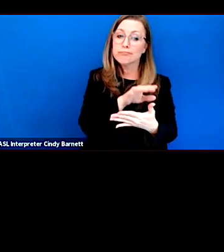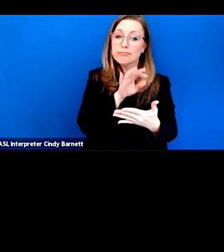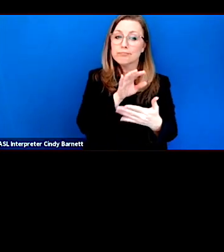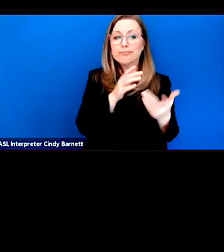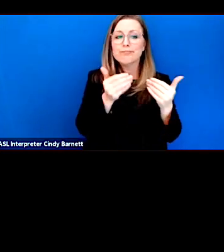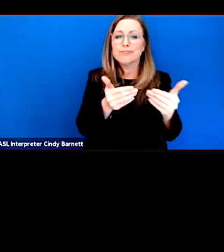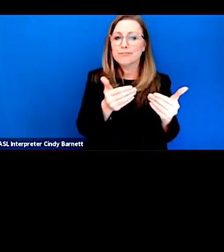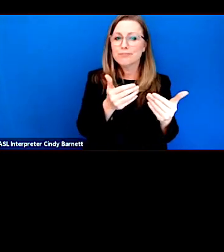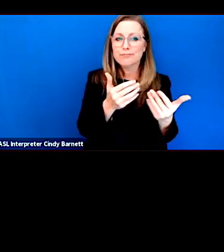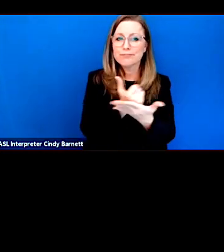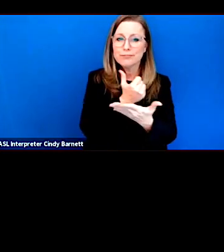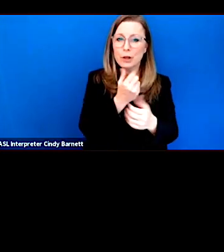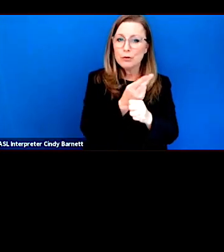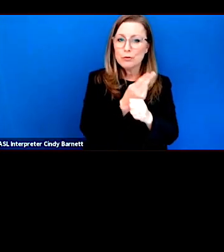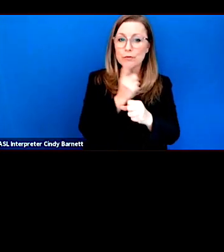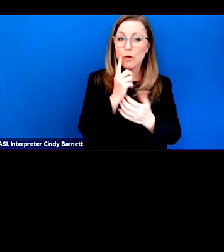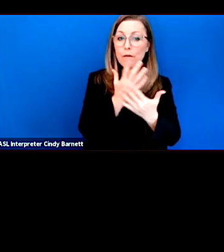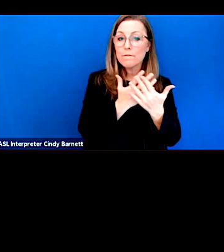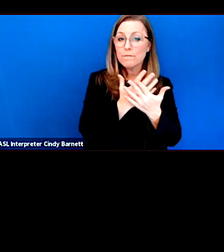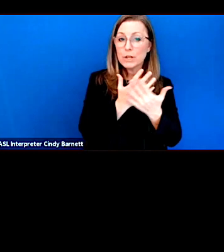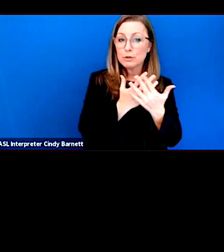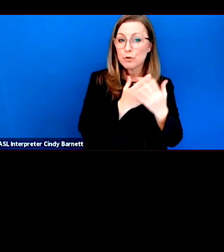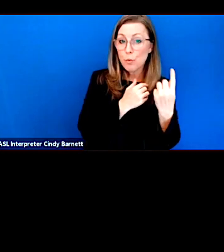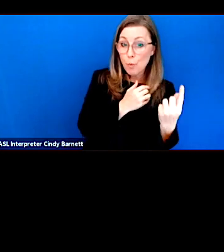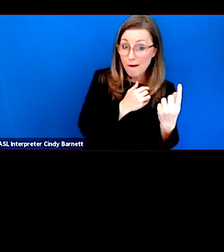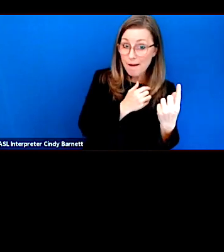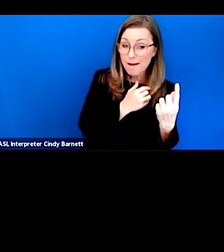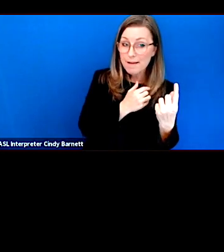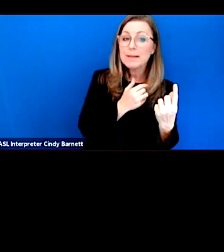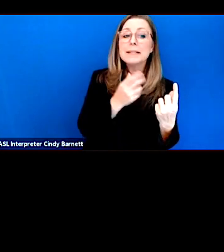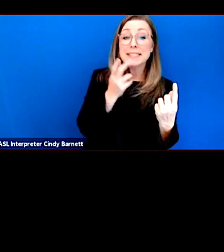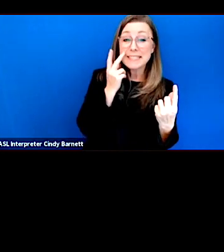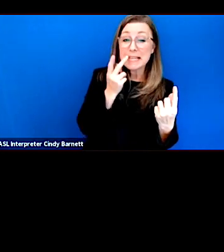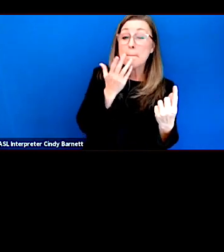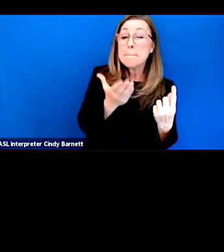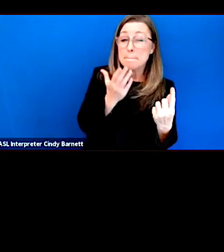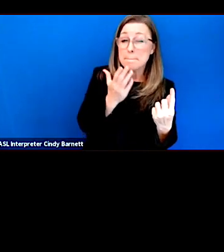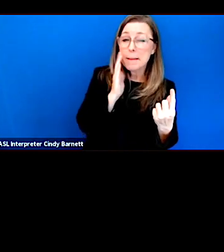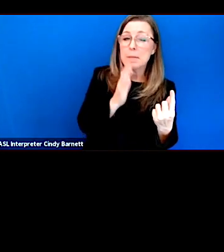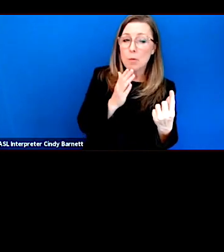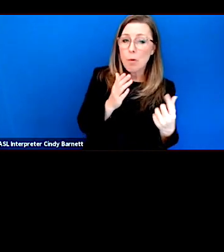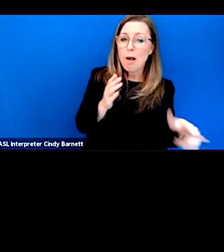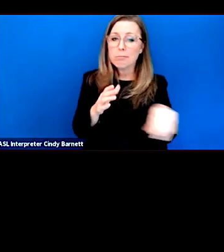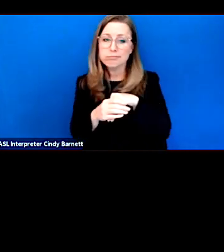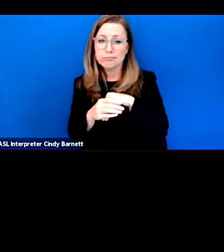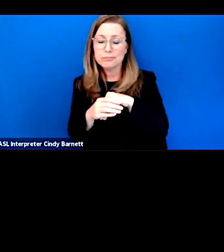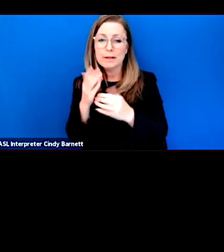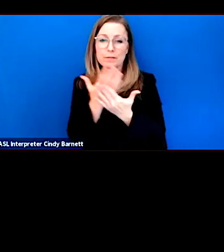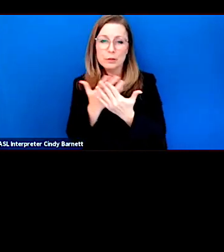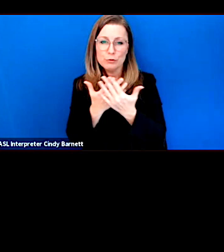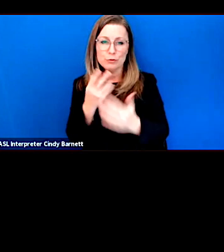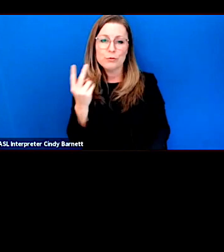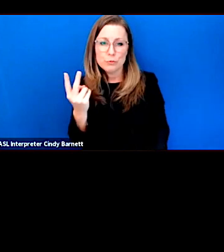piece and identify whether or not this piece is going to fulfill filter 2's criteria, and if it will move forward into